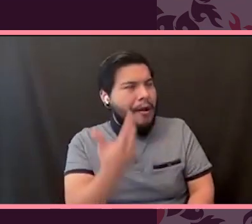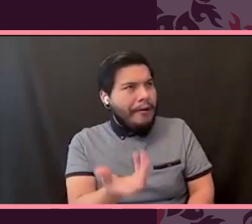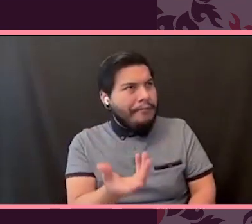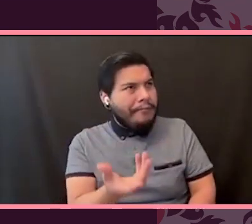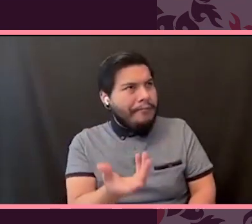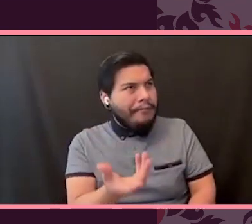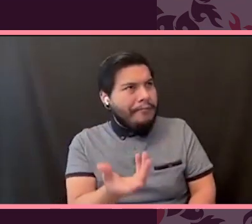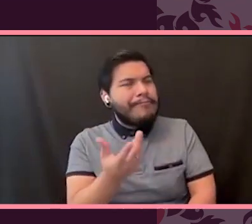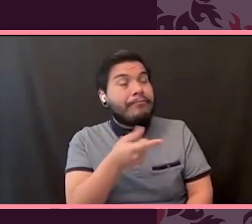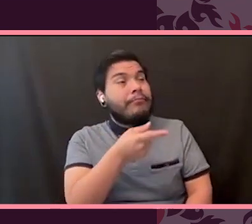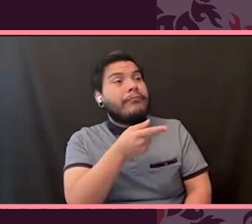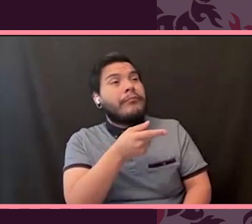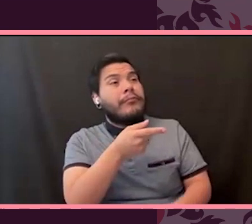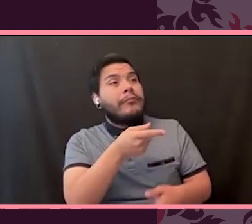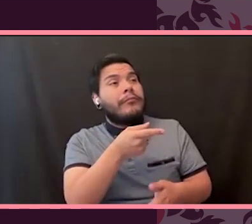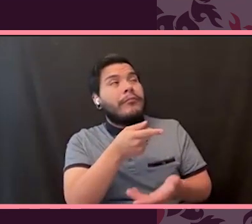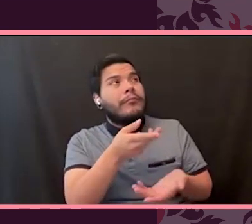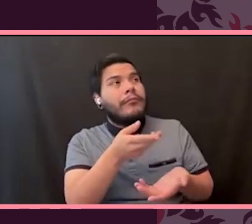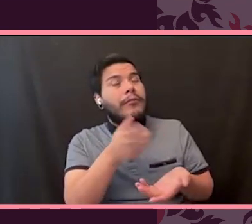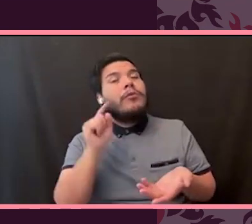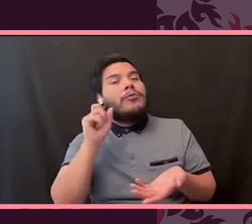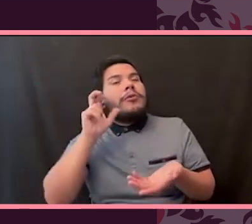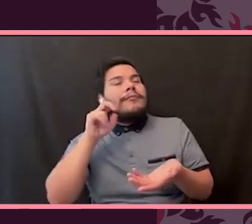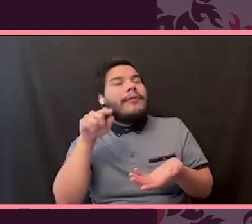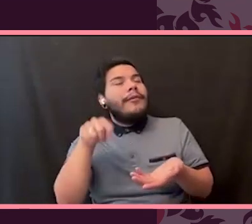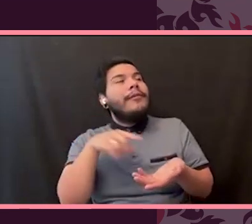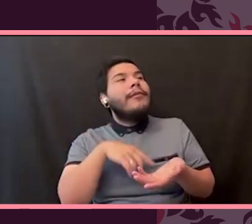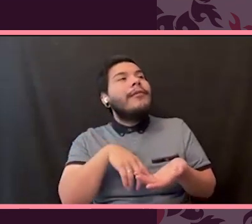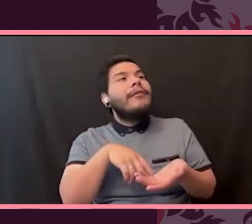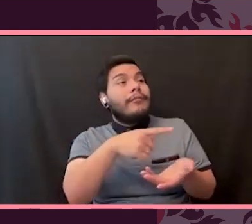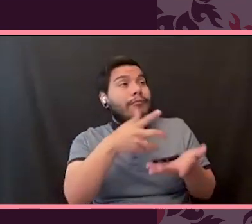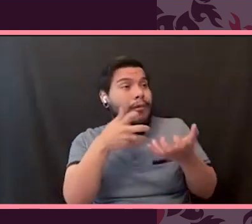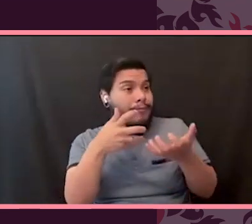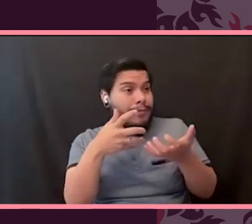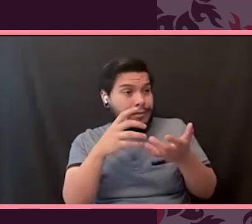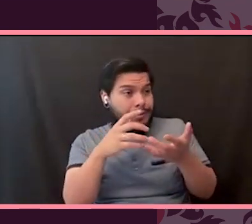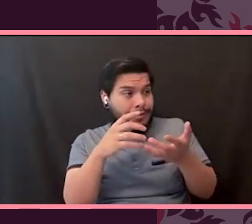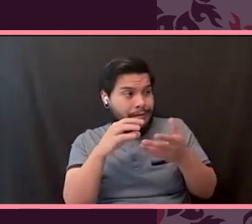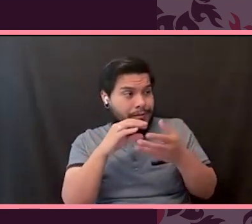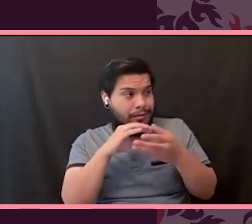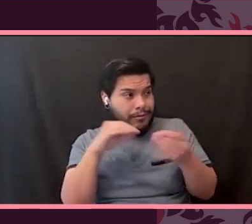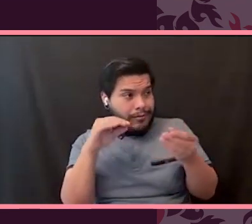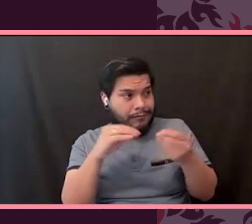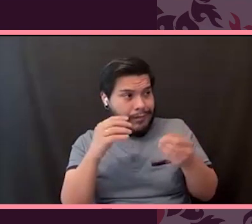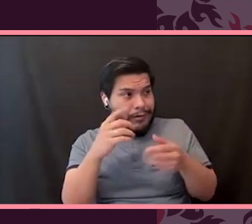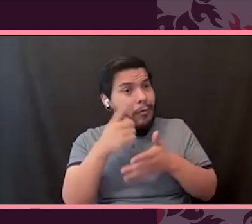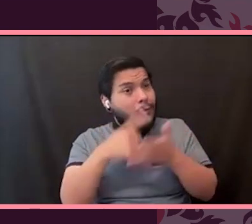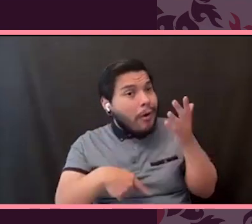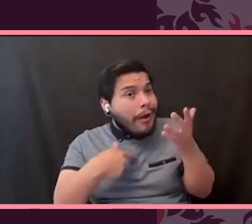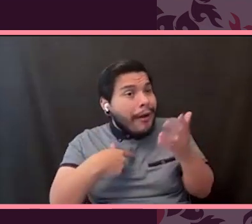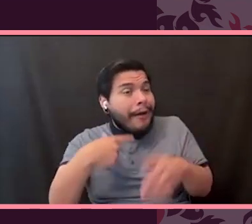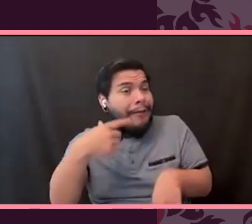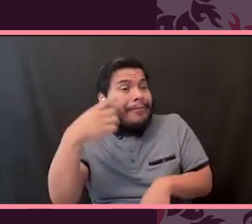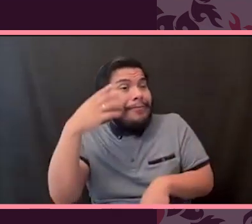do you want me to, sorry, this is Toren. Do you want me to say what I think might happen or